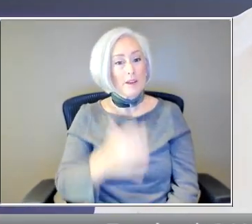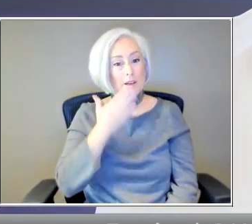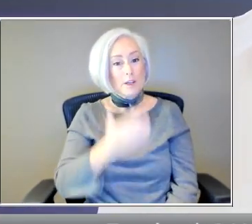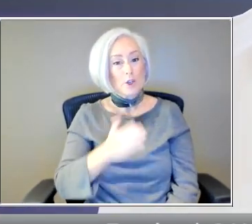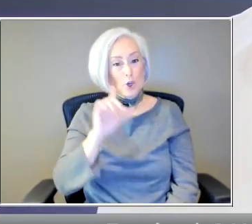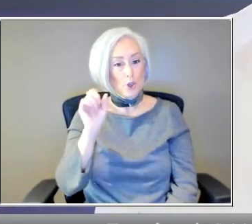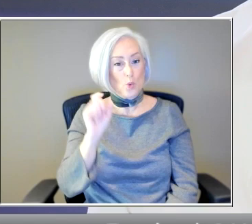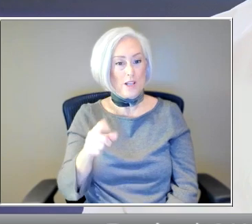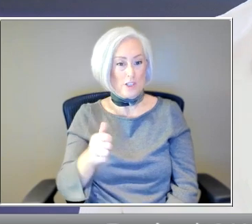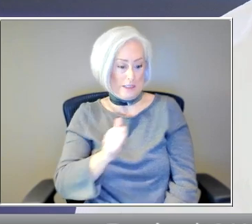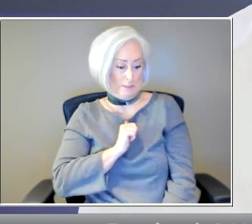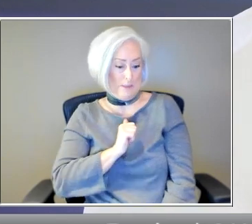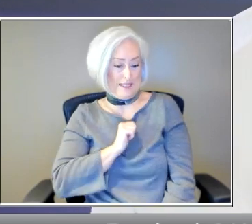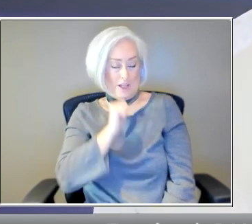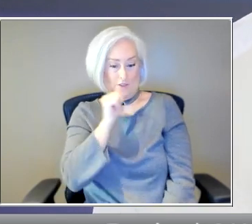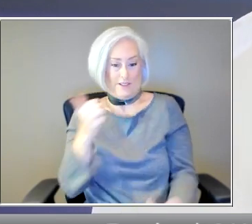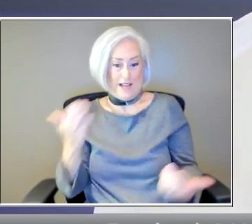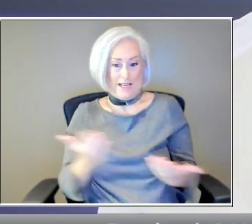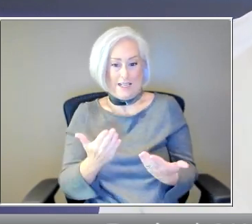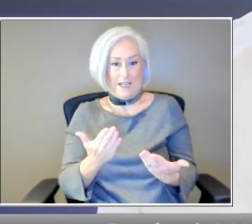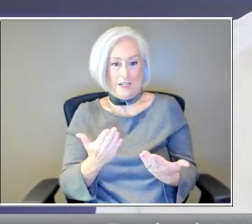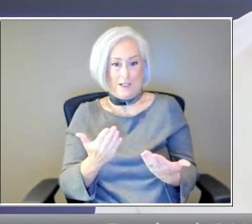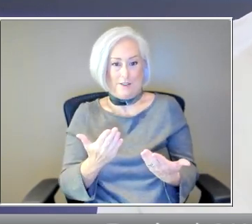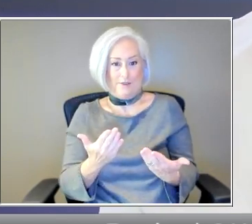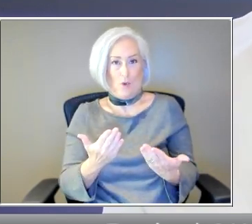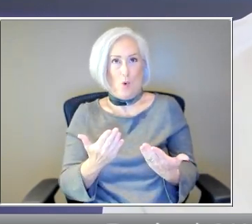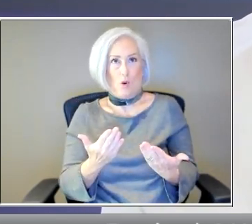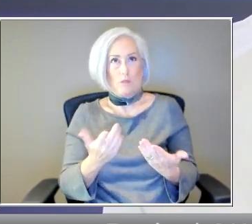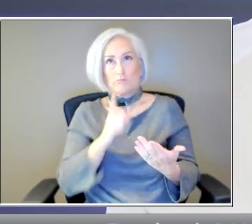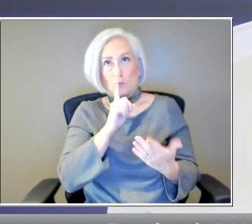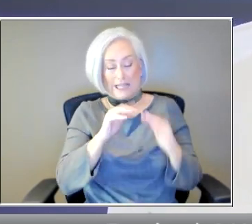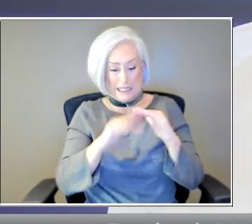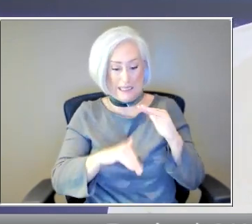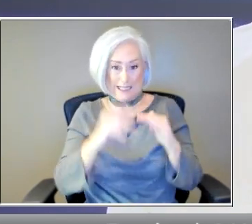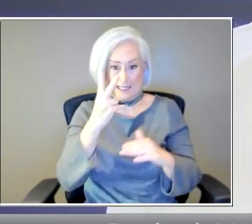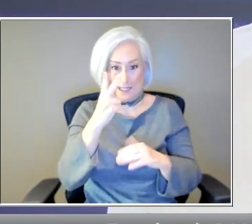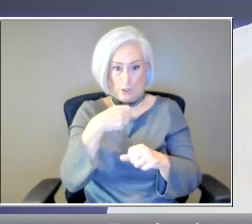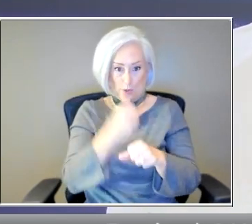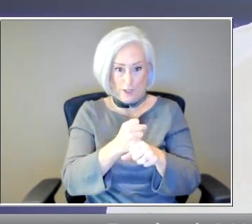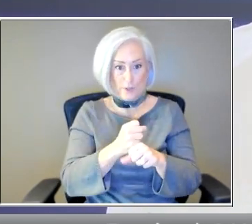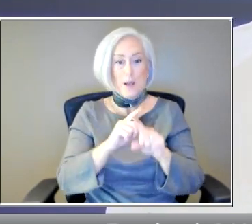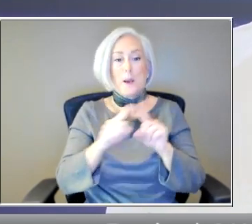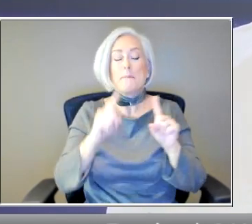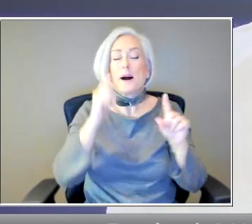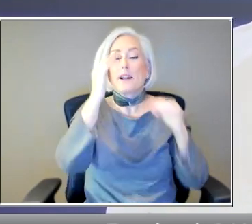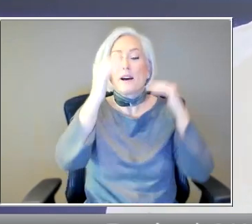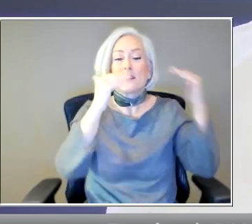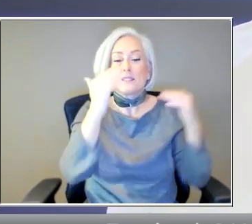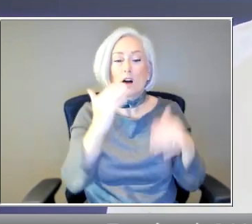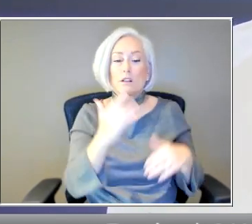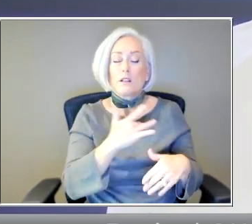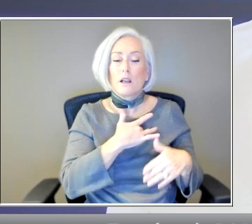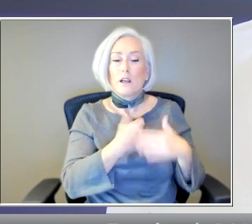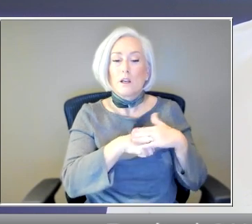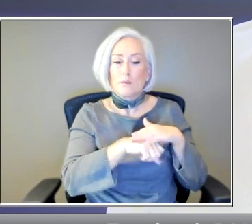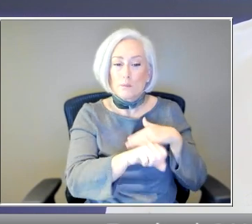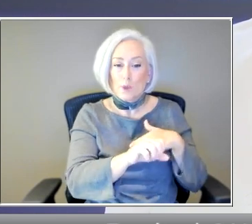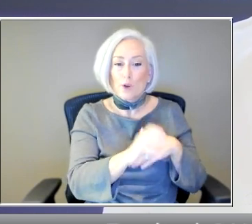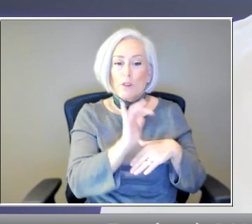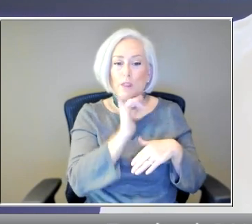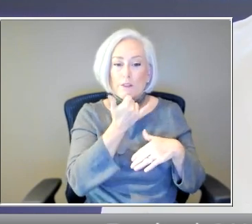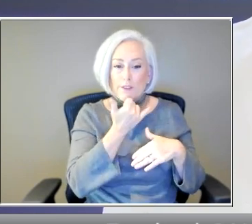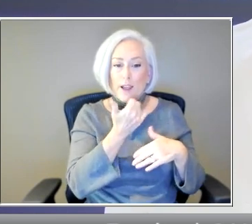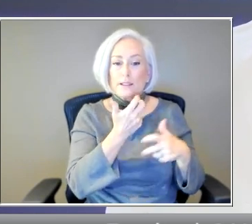here for really less than 2 years now, but the Adult Congenital Heart Disease Clinic was started by a doctor by the name of